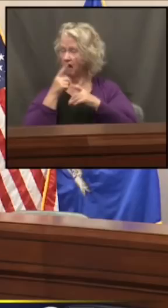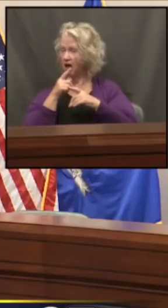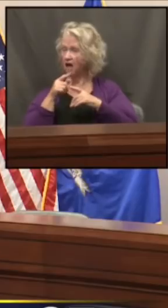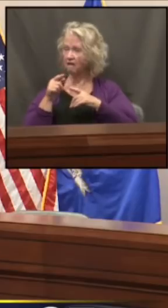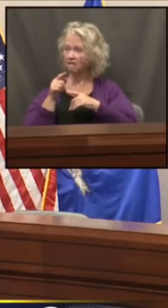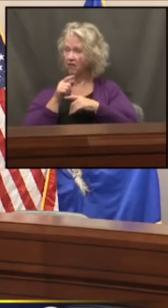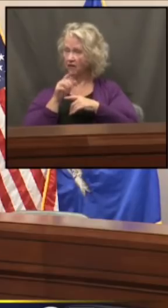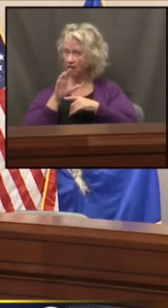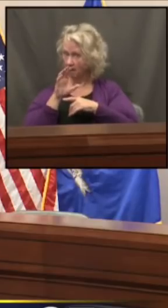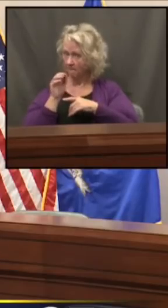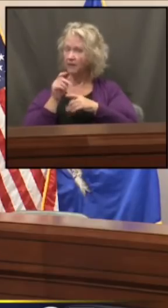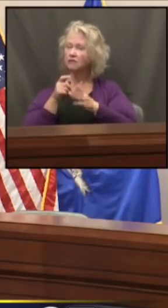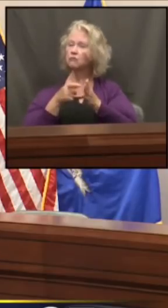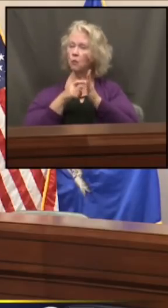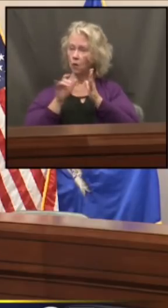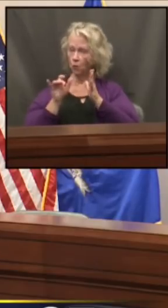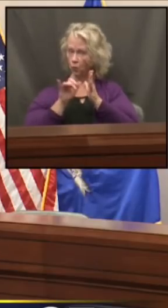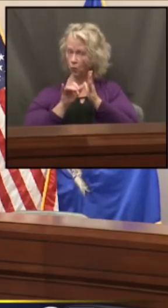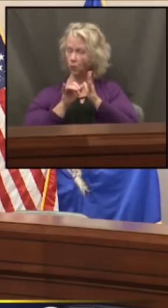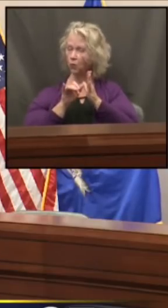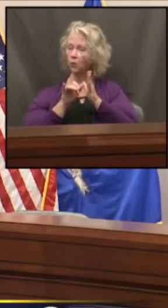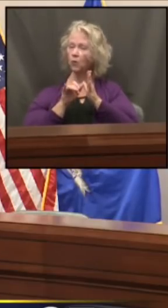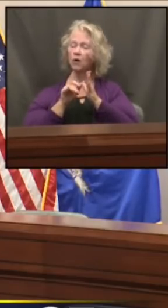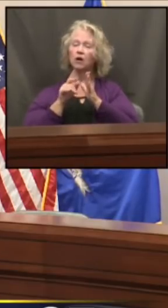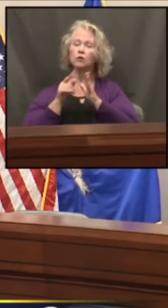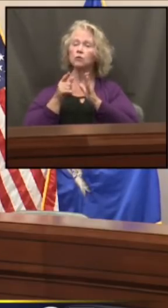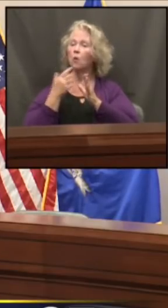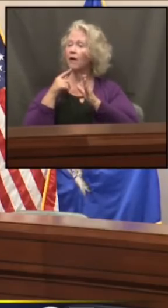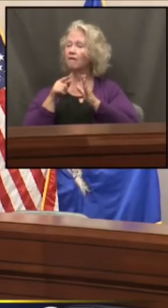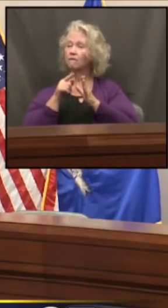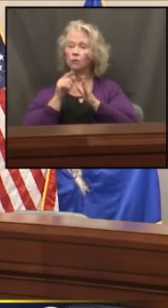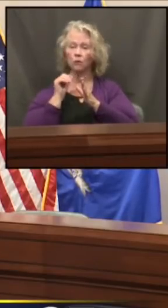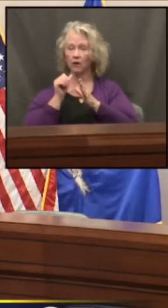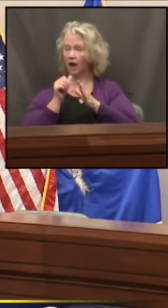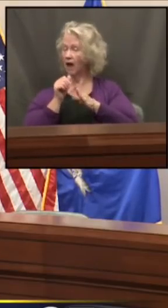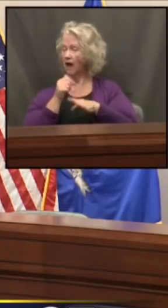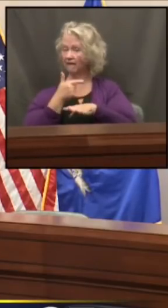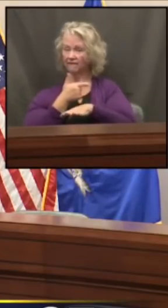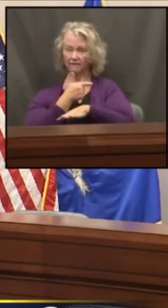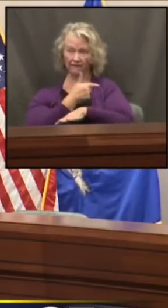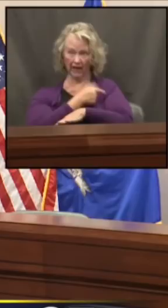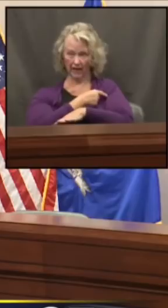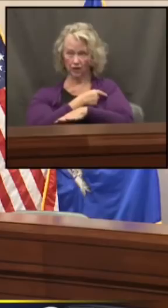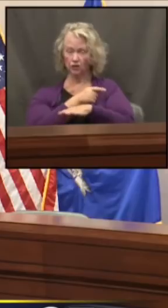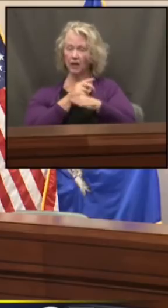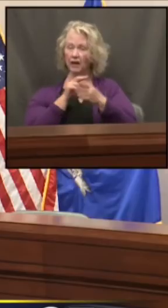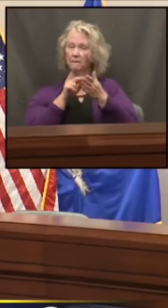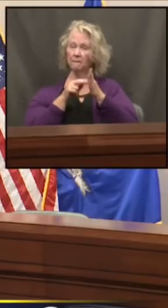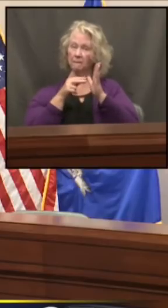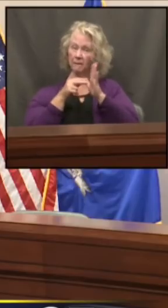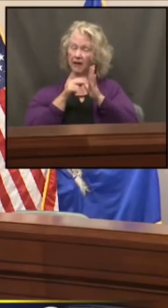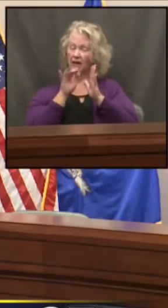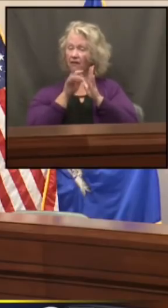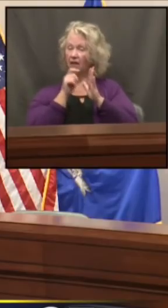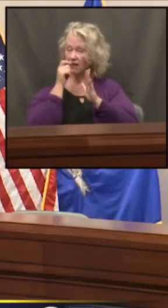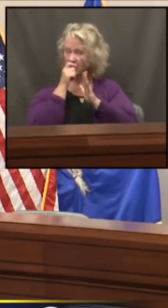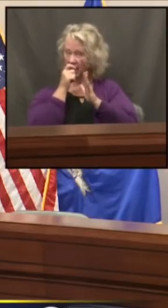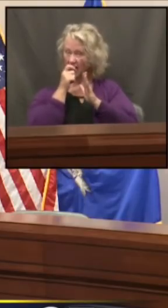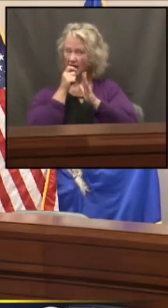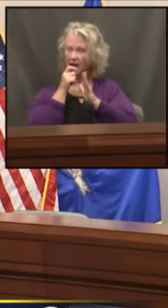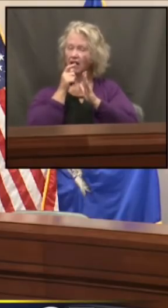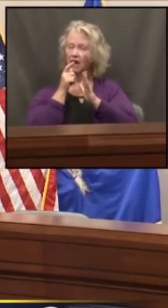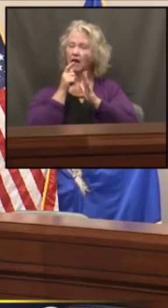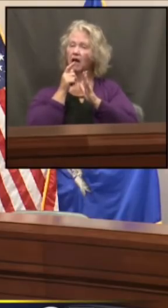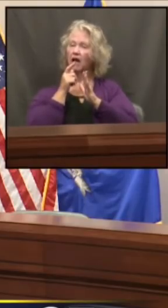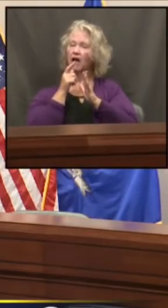For the people who aren't vaccinated who have to get tested weekly, that is obviously surveillance testing, and the state's not